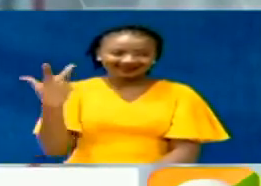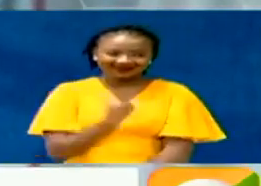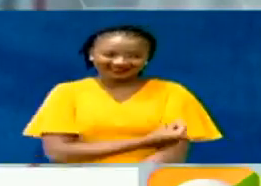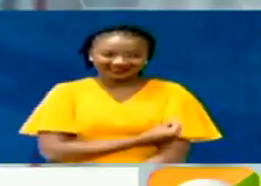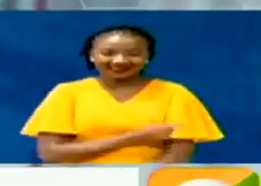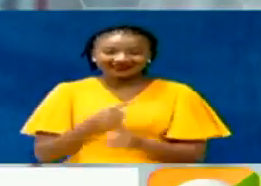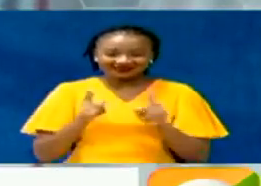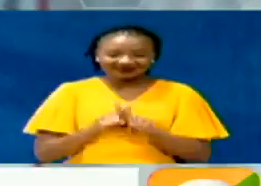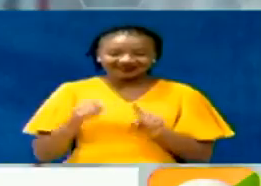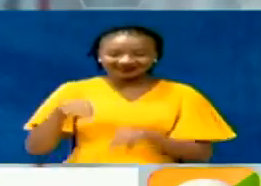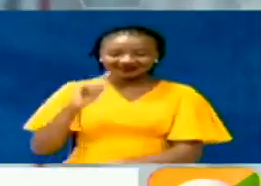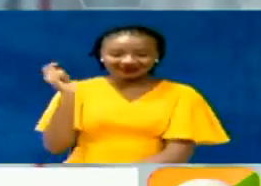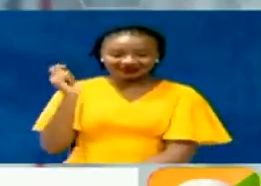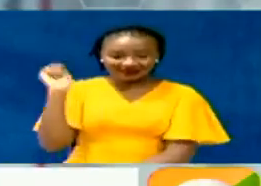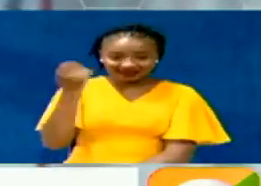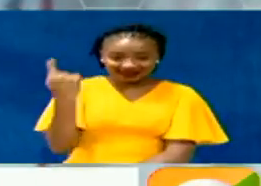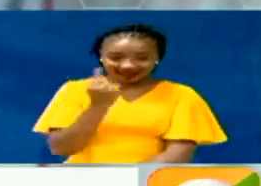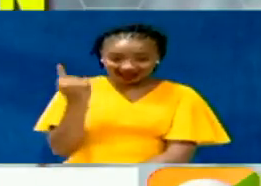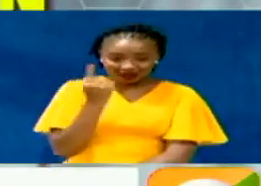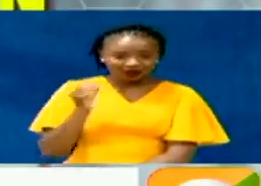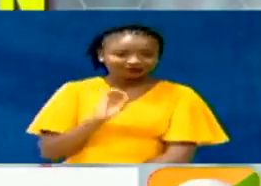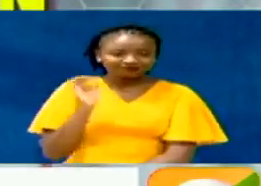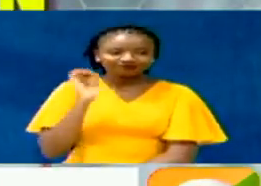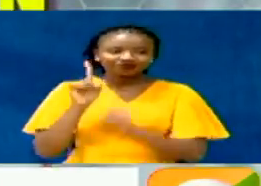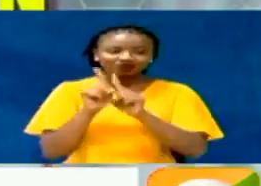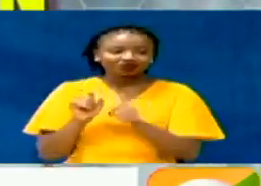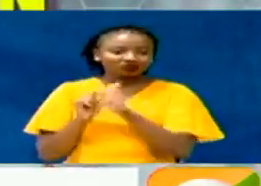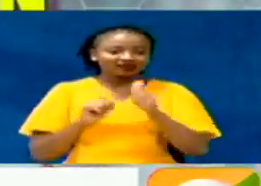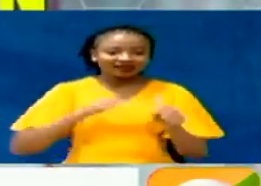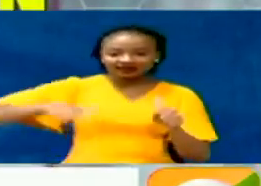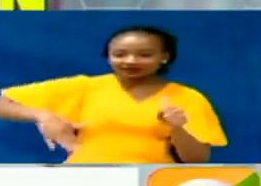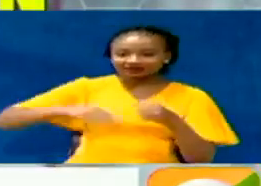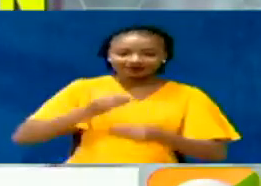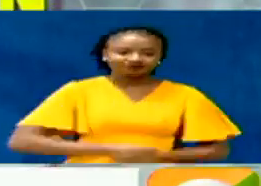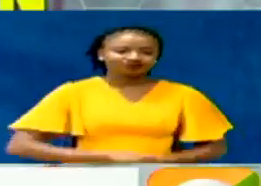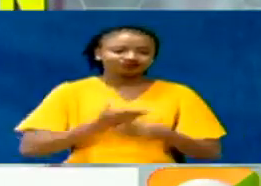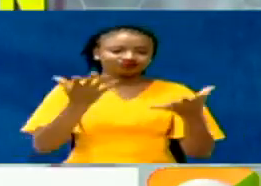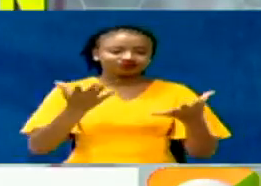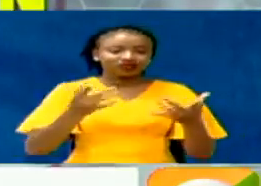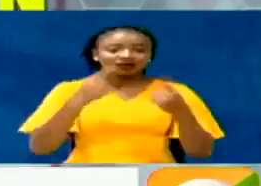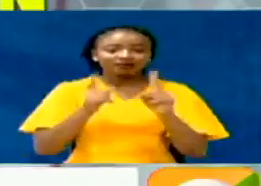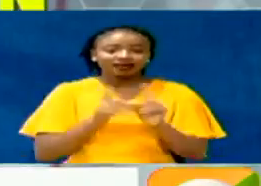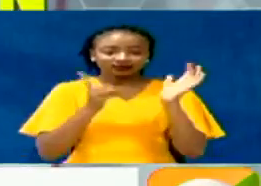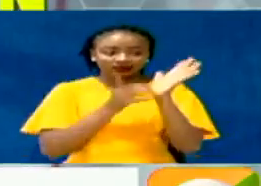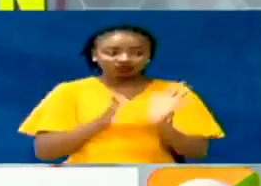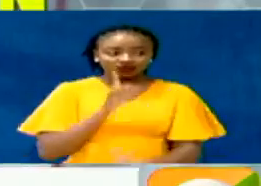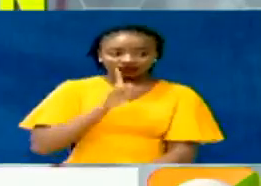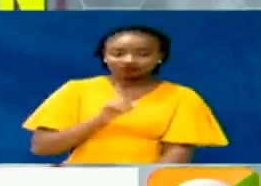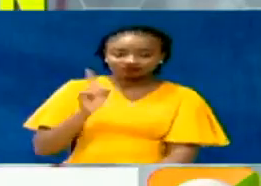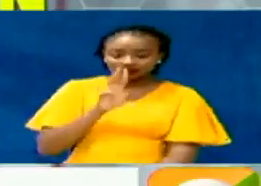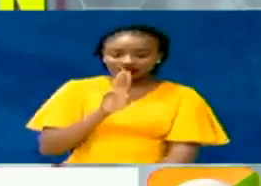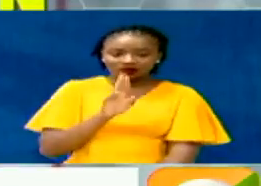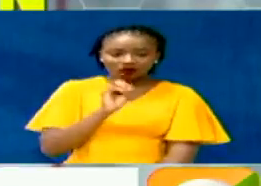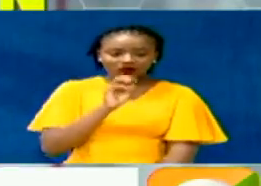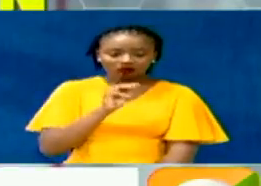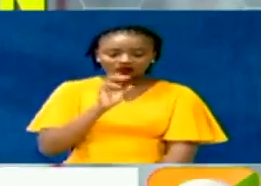only African country set back by India's predicament and the delayed delivery from COVAX. According to Dr. Matshidiso Moeti,